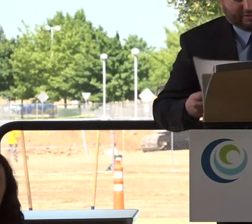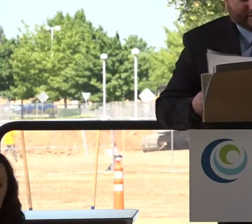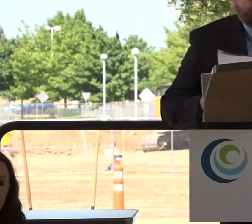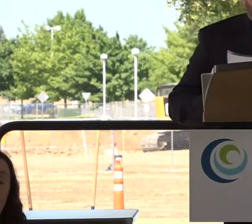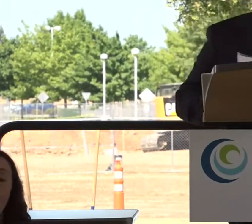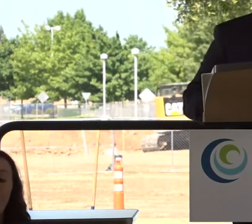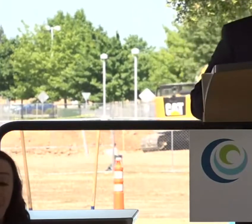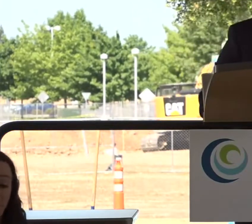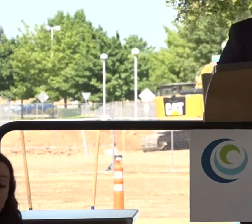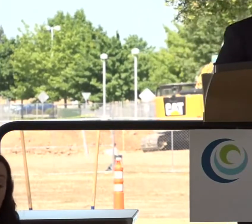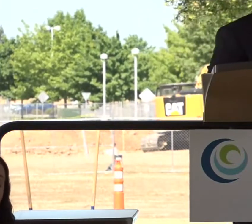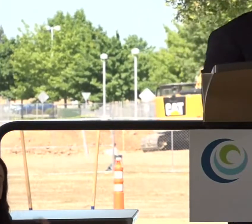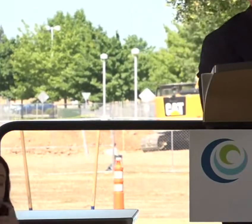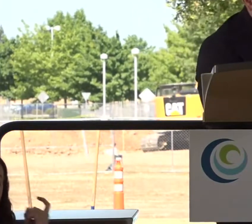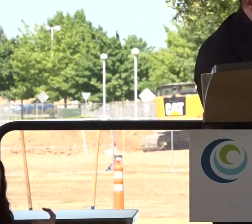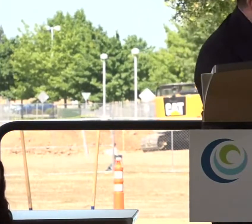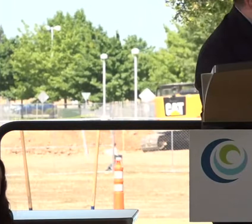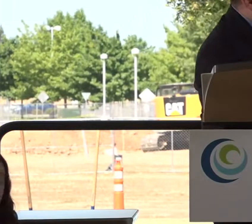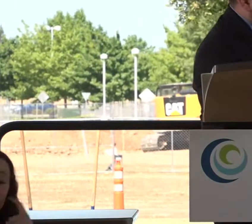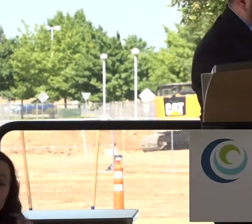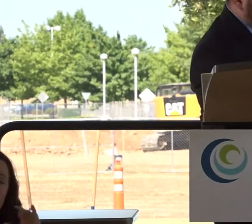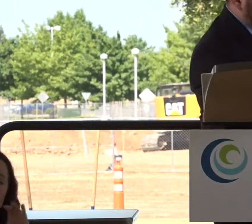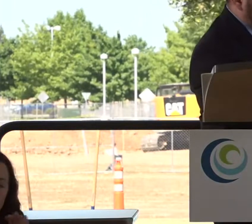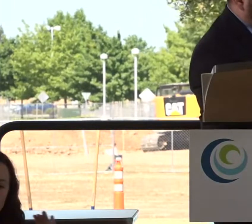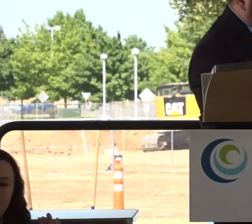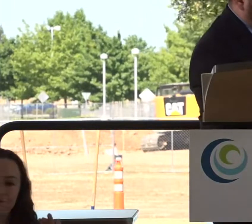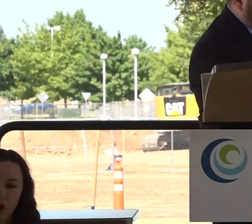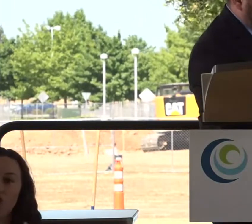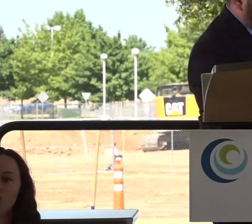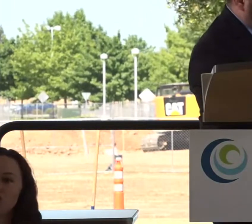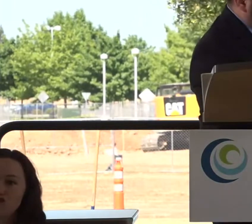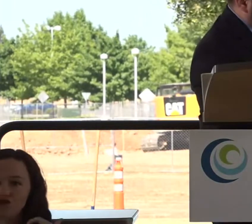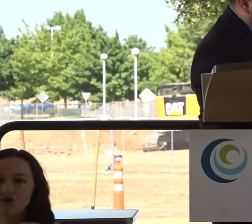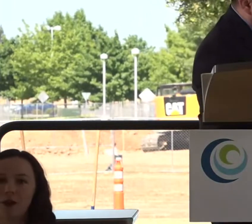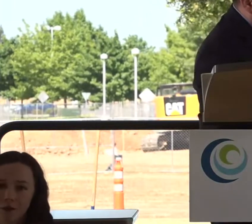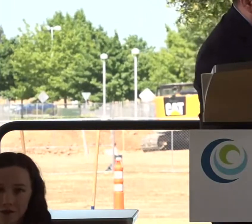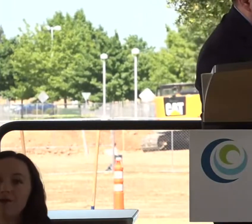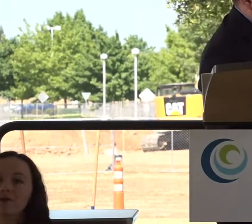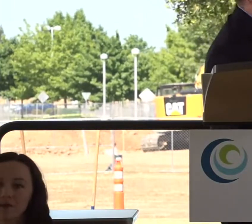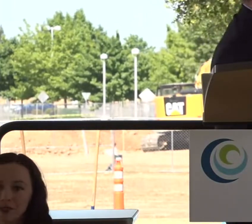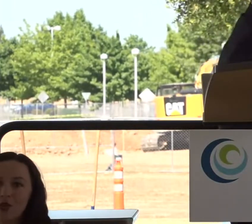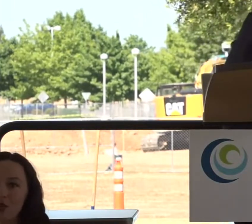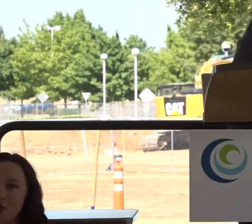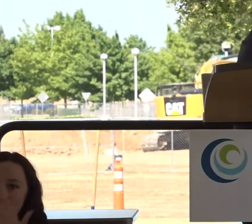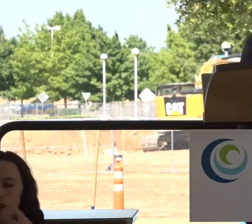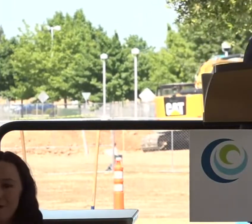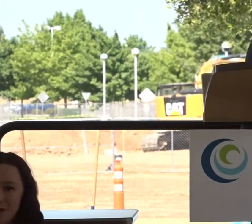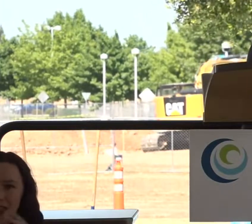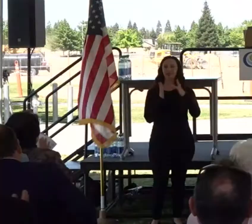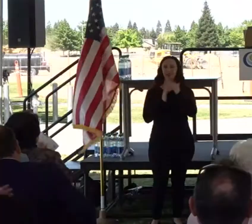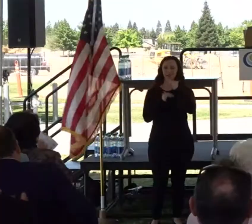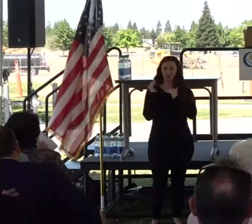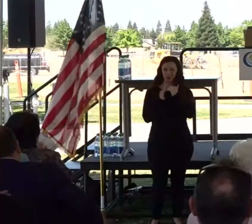have a certificate of recognition for Clovis Community College on behalf of their new Applied Technology building.